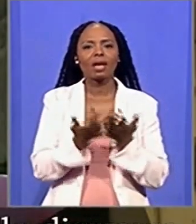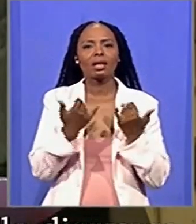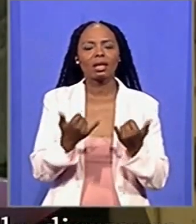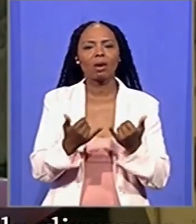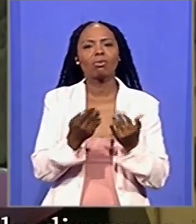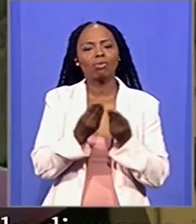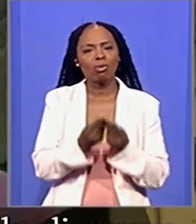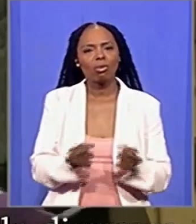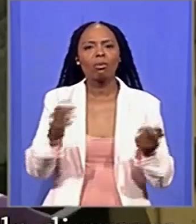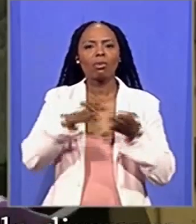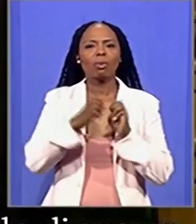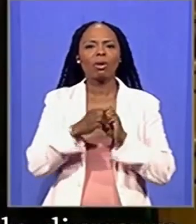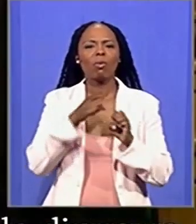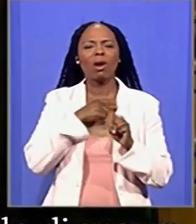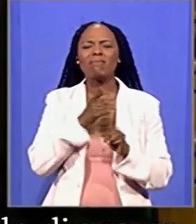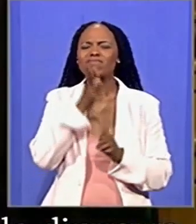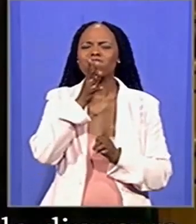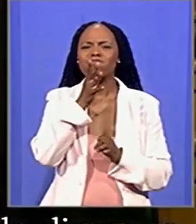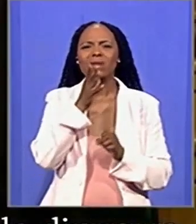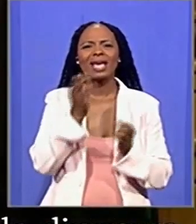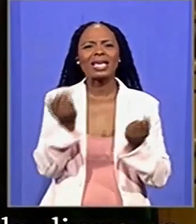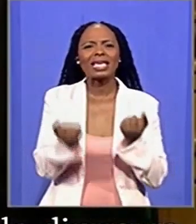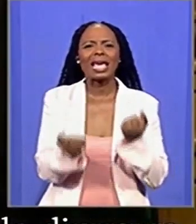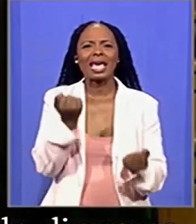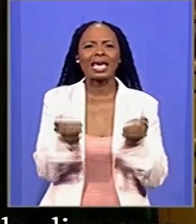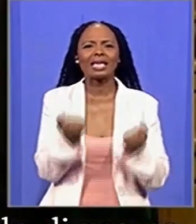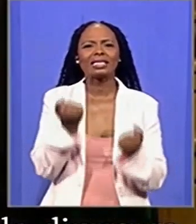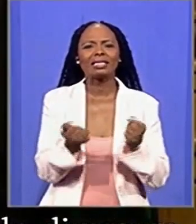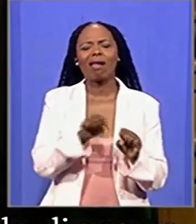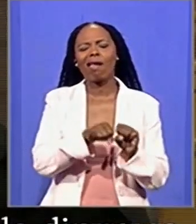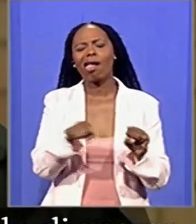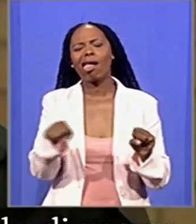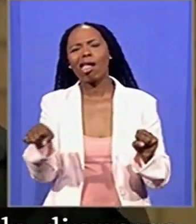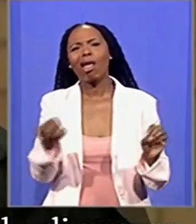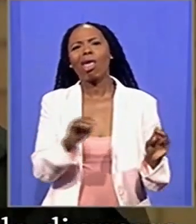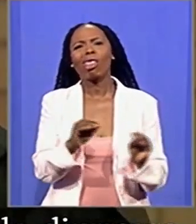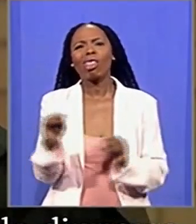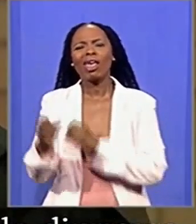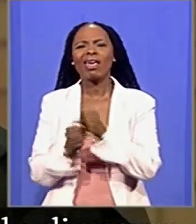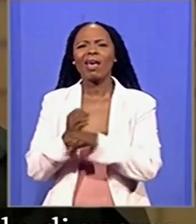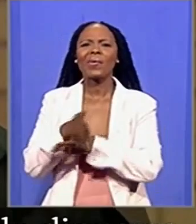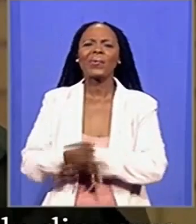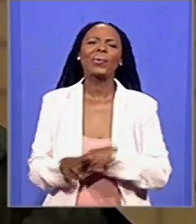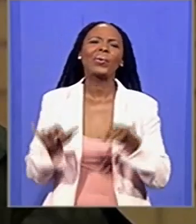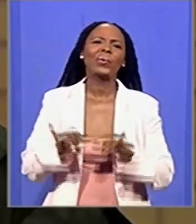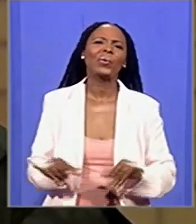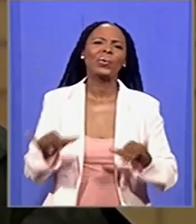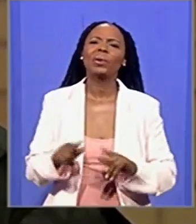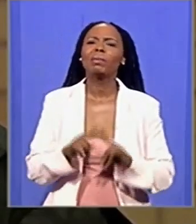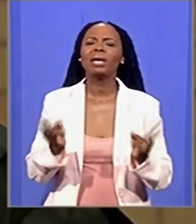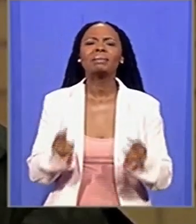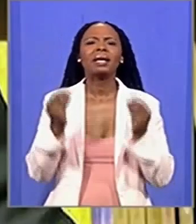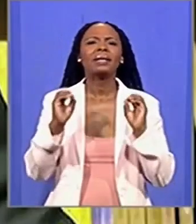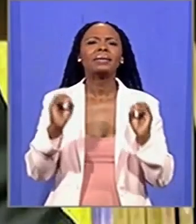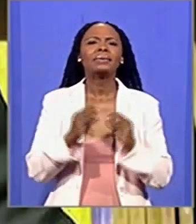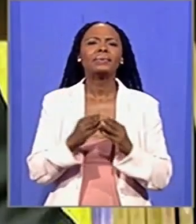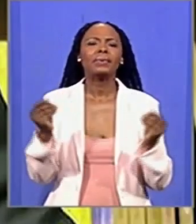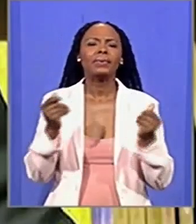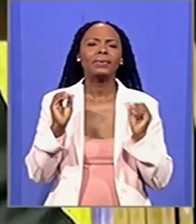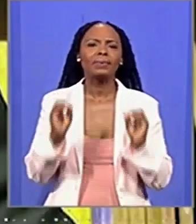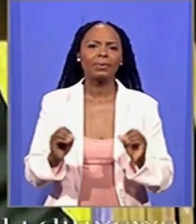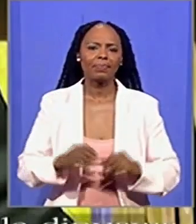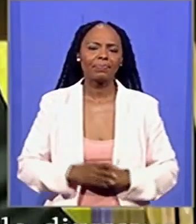fokotsa palo ya dinyewe tse ngata tse saleng di tswella ka dilemolemo. Conference also noted